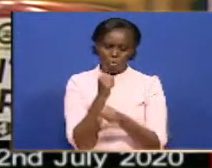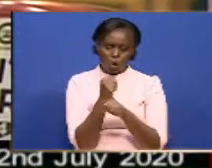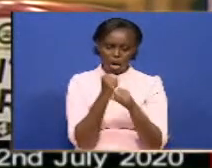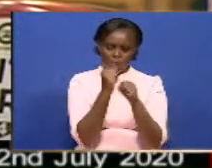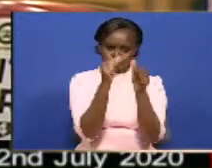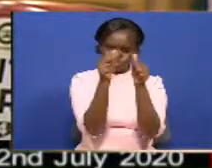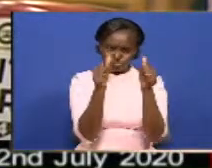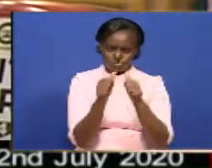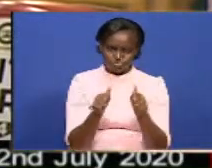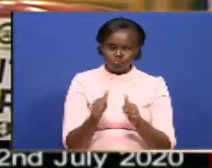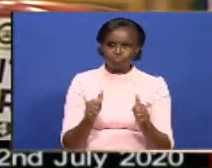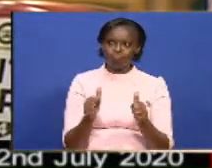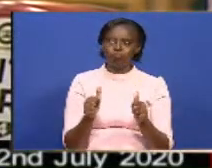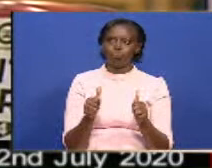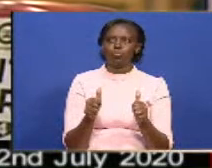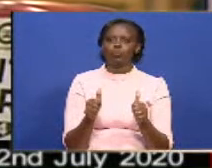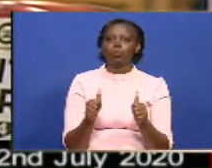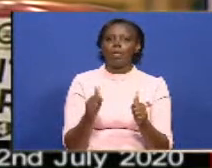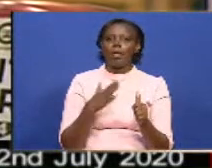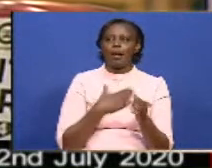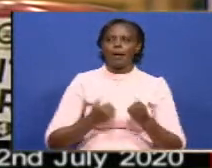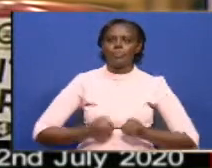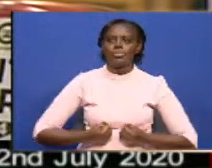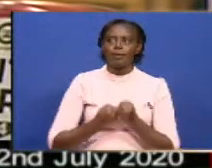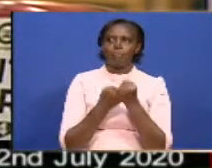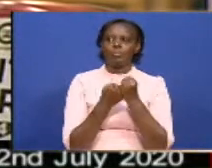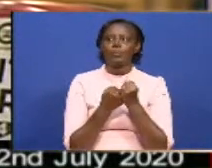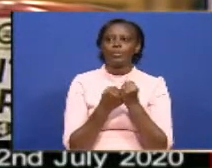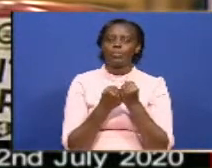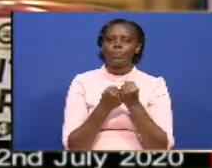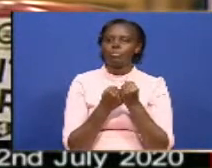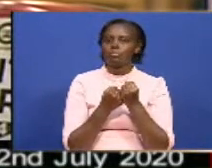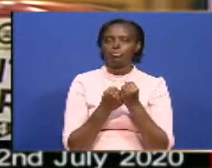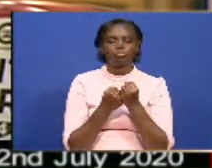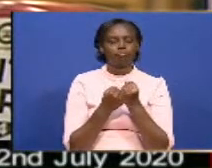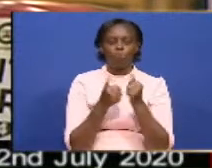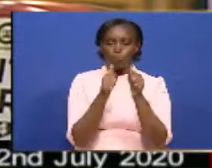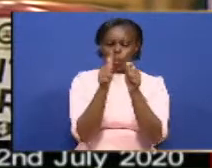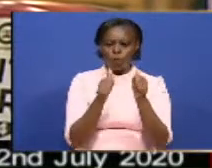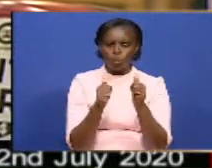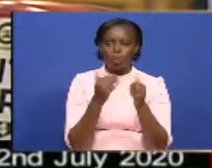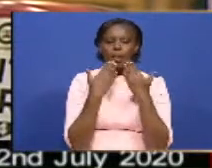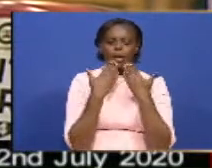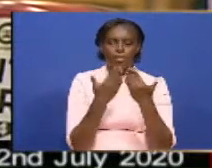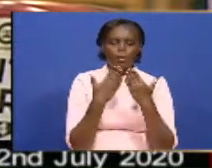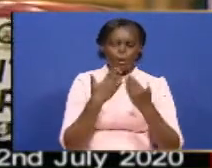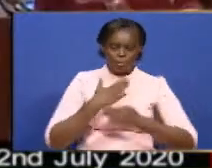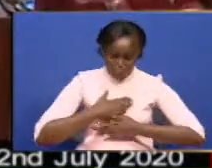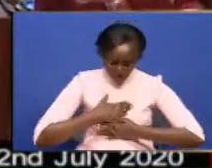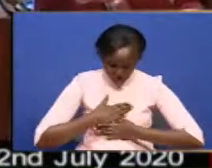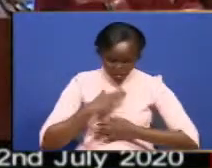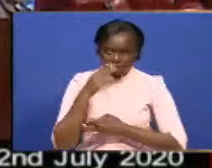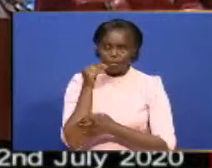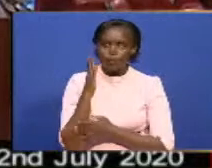job, Madam Speaker. So I support without any reservation. Thank you, Madam Speaker.